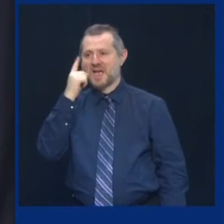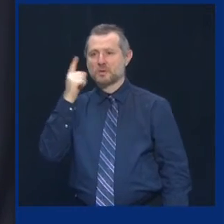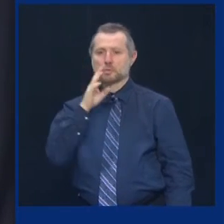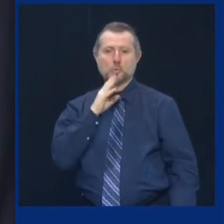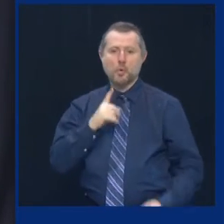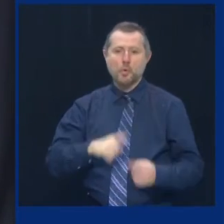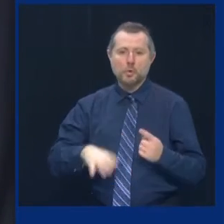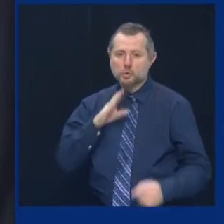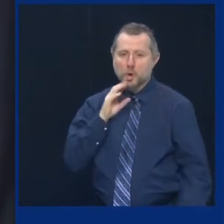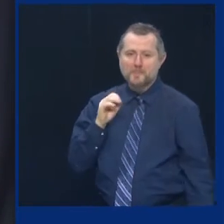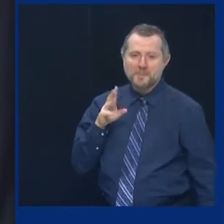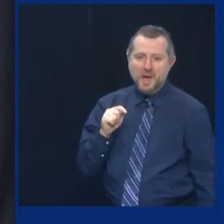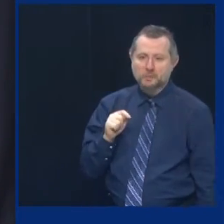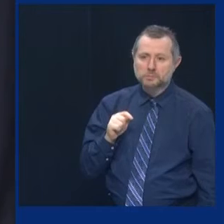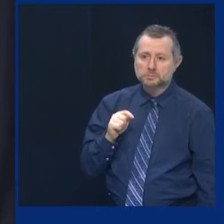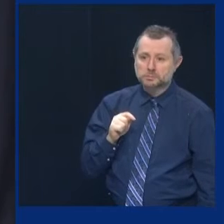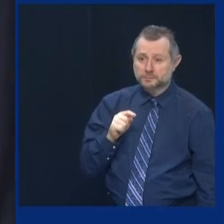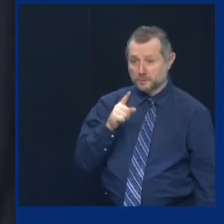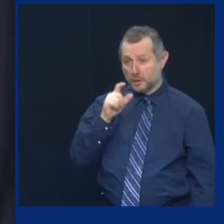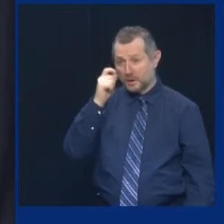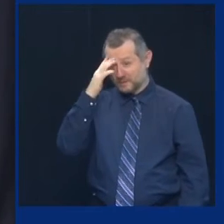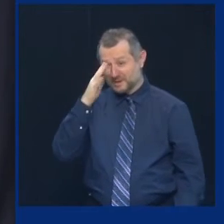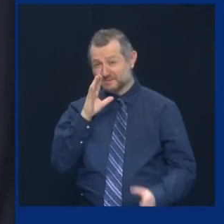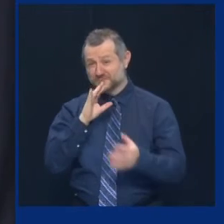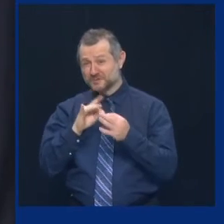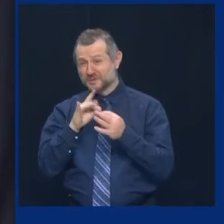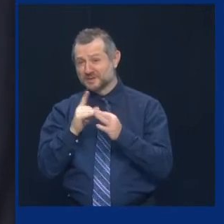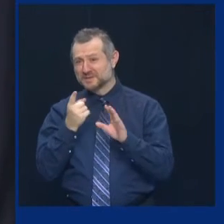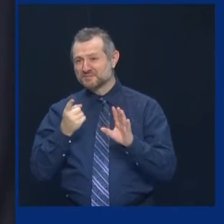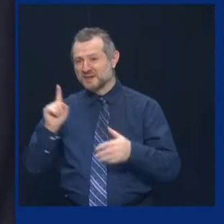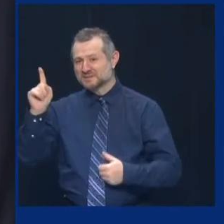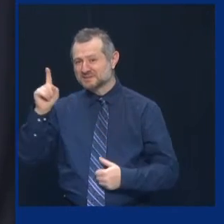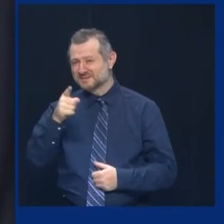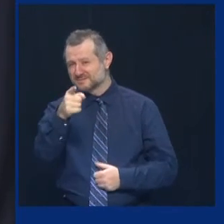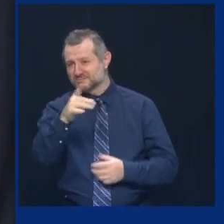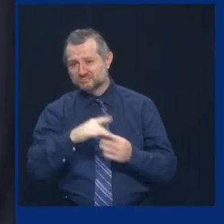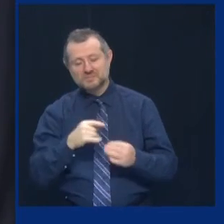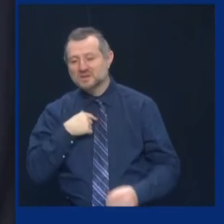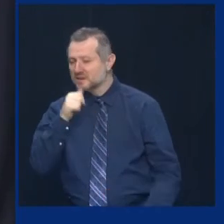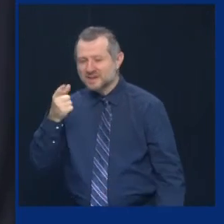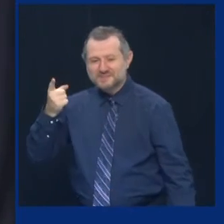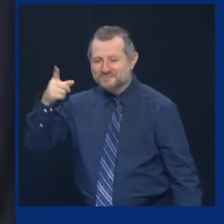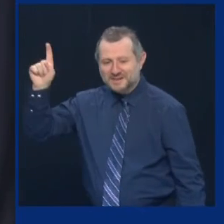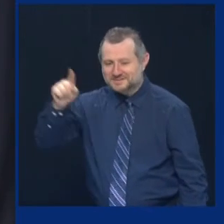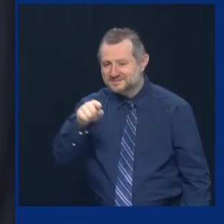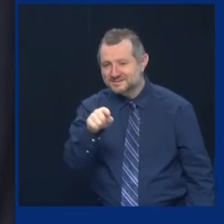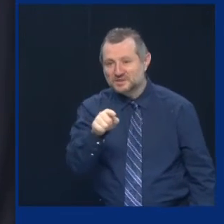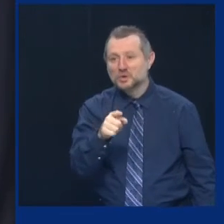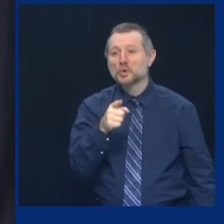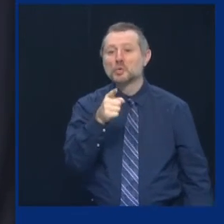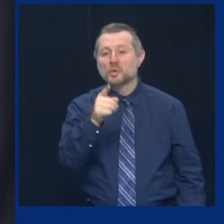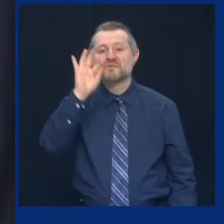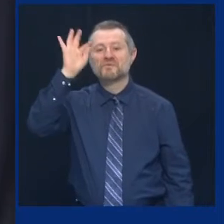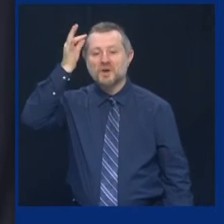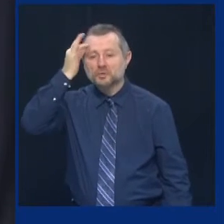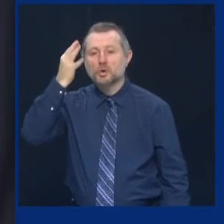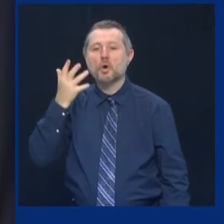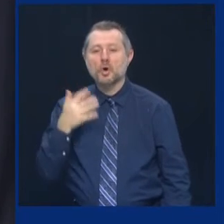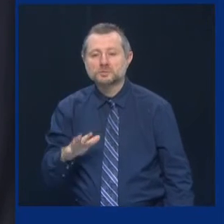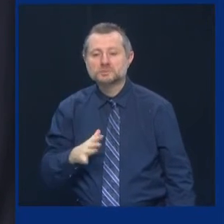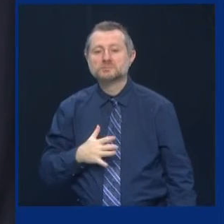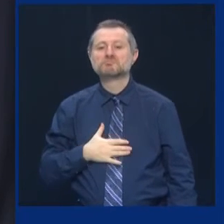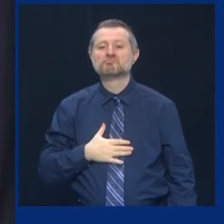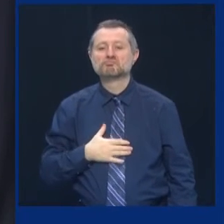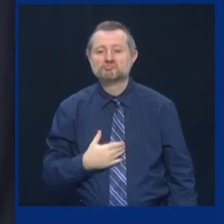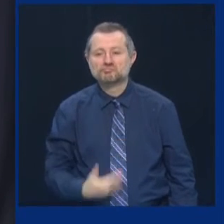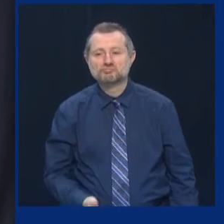offensive statement. No, it's not an offensive statement. They will say they don't know. They will say they don't know.